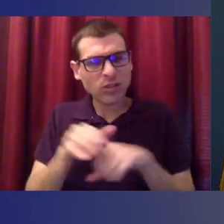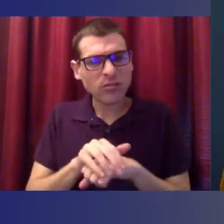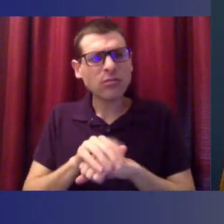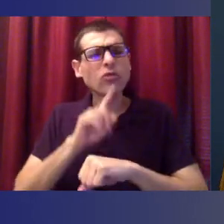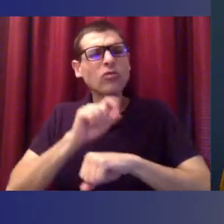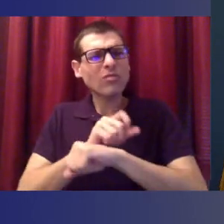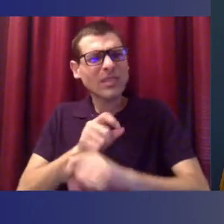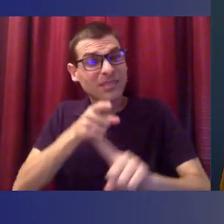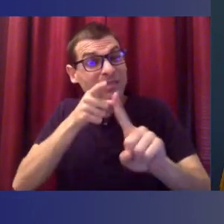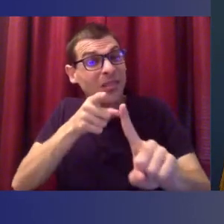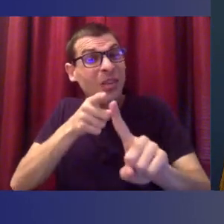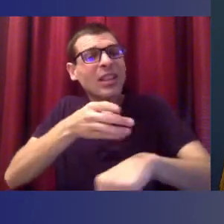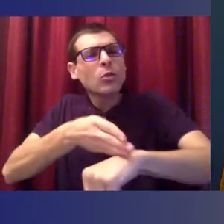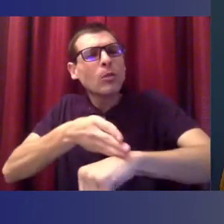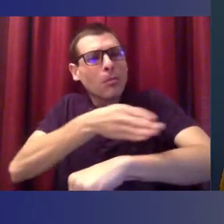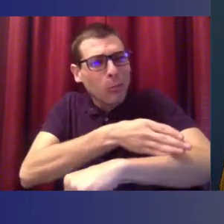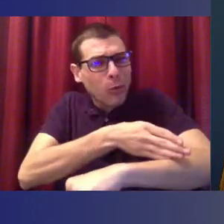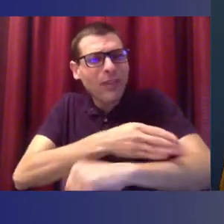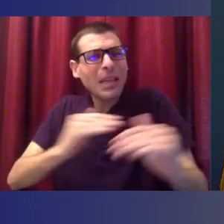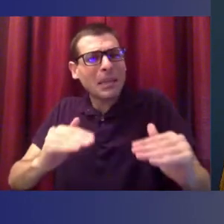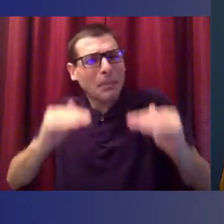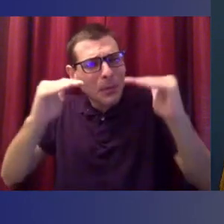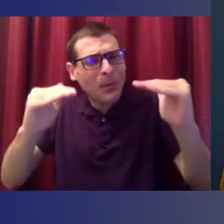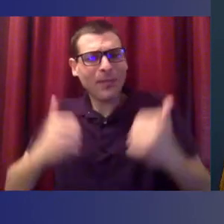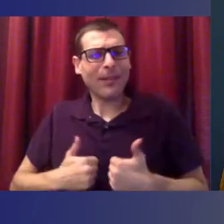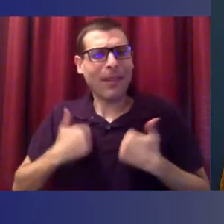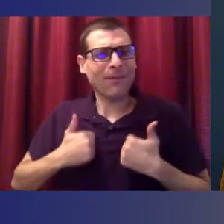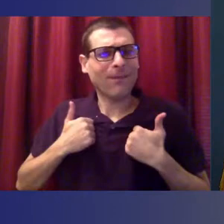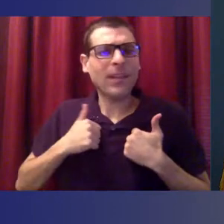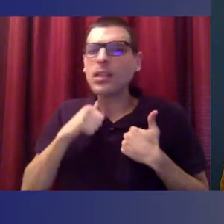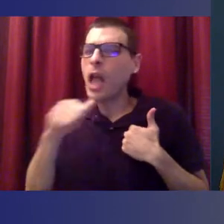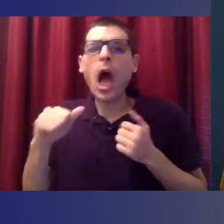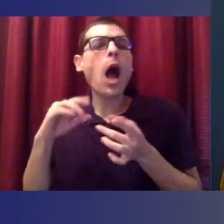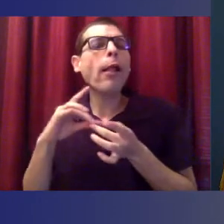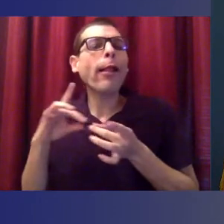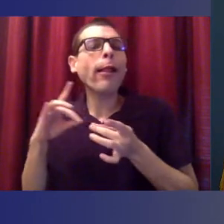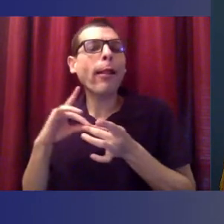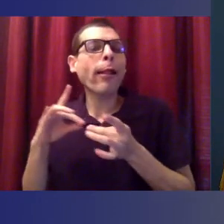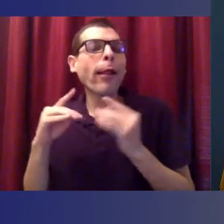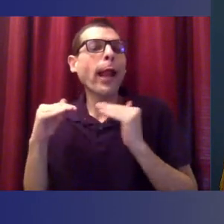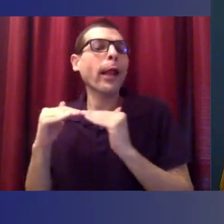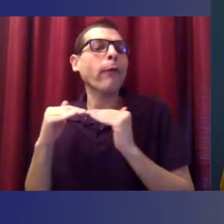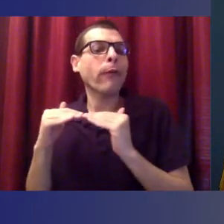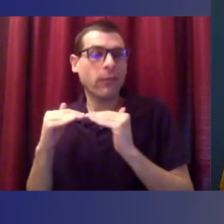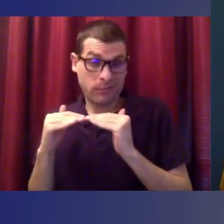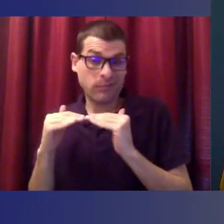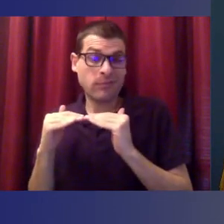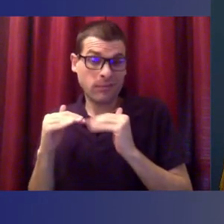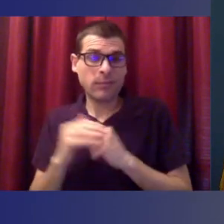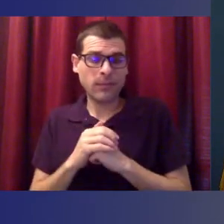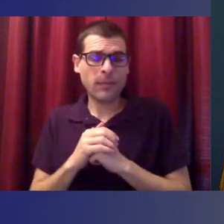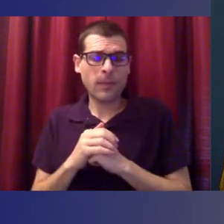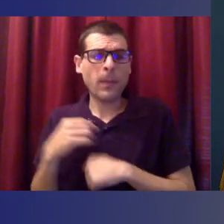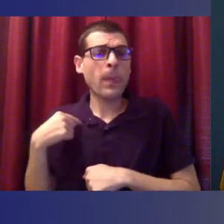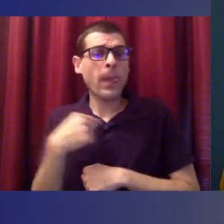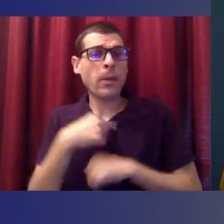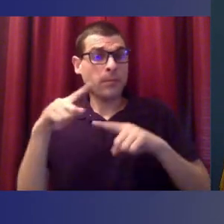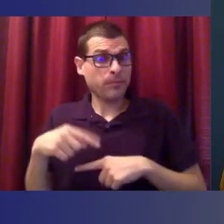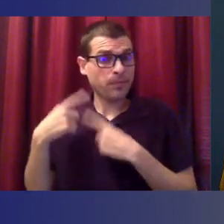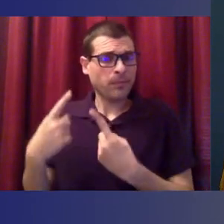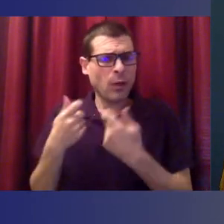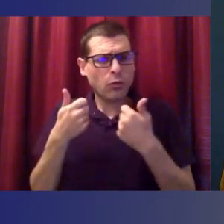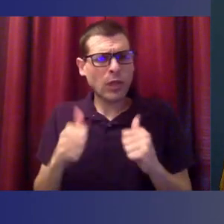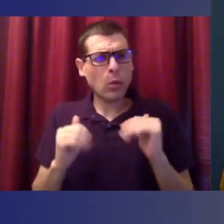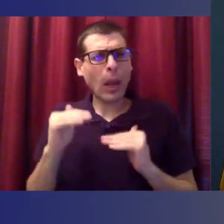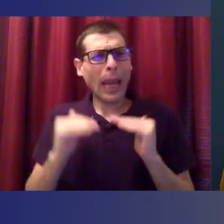members. For about a decade, the county has used our equity and empowerment lens to help us design our programs in a way